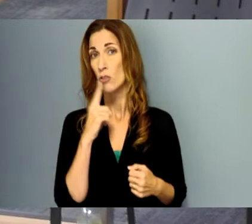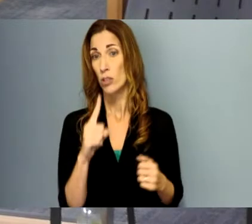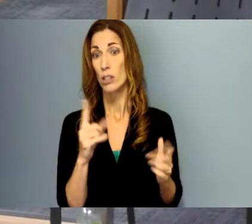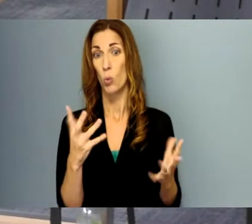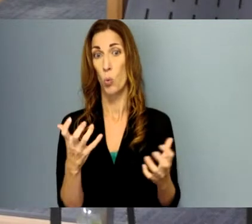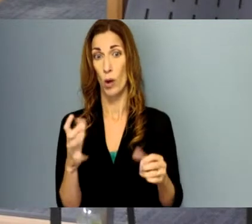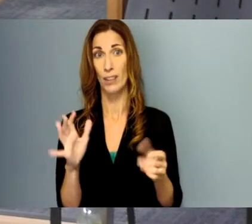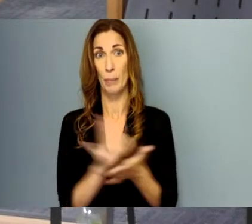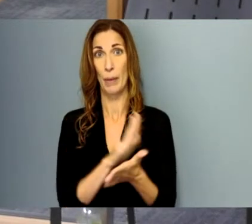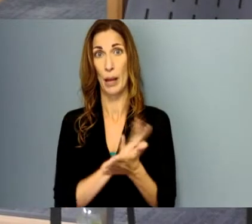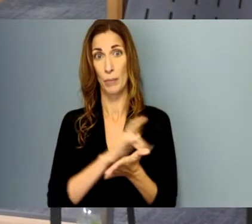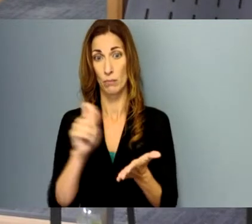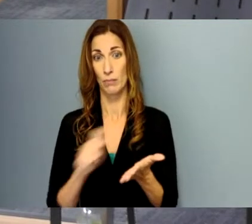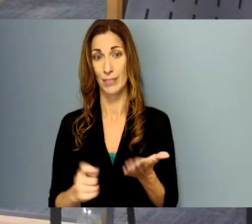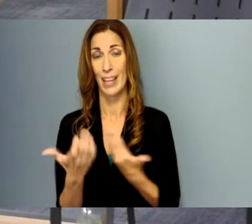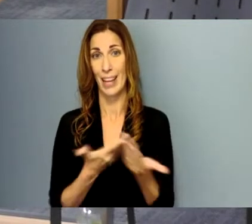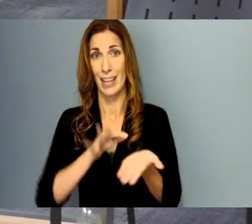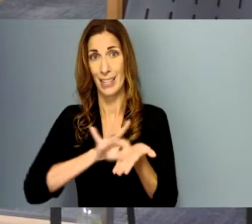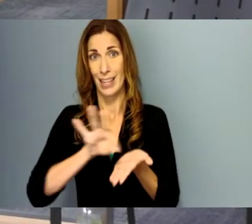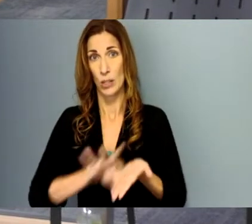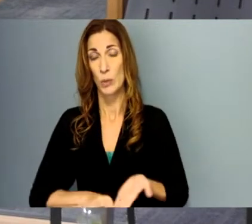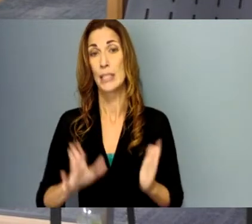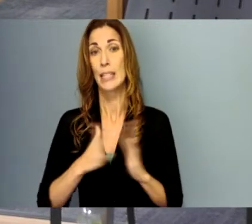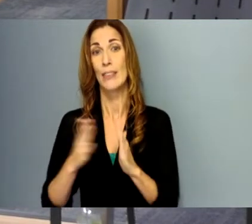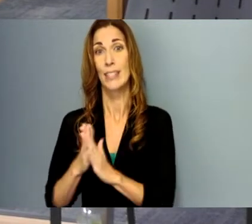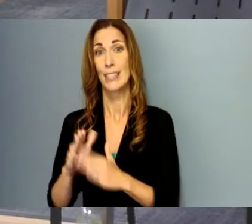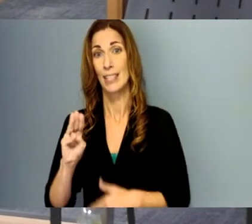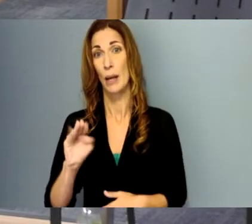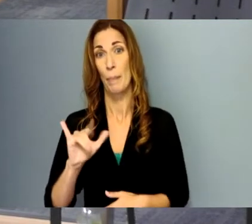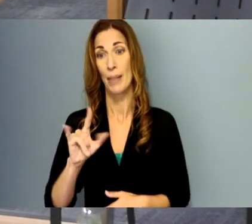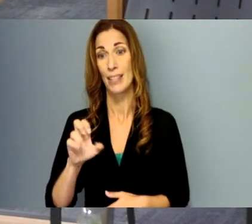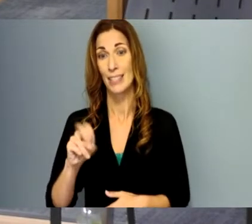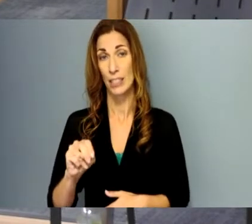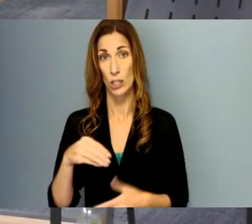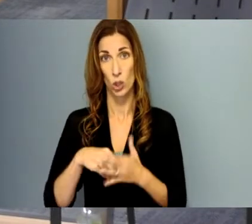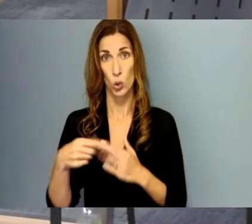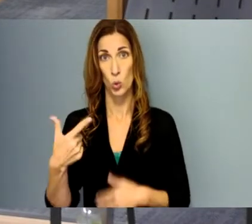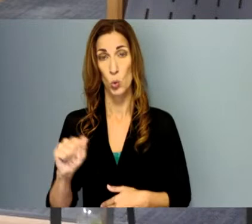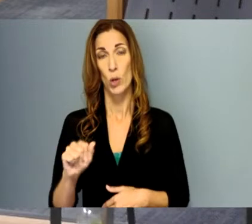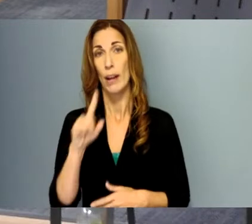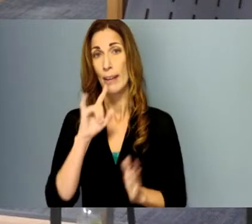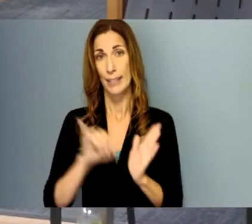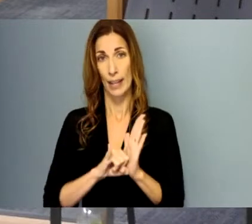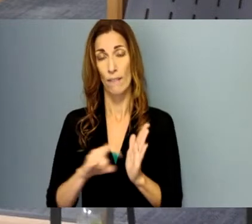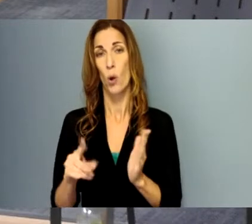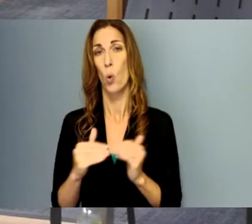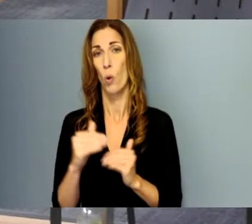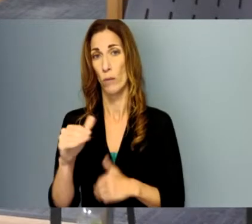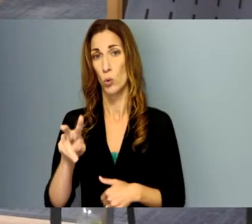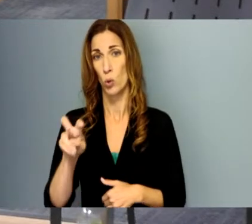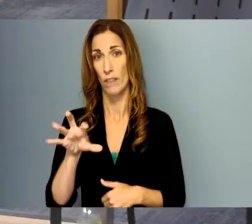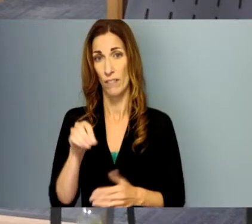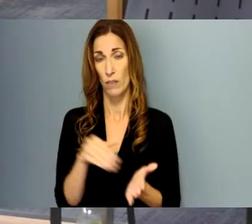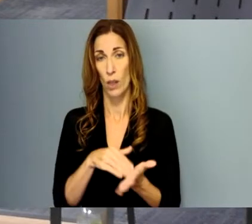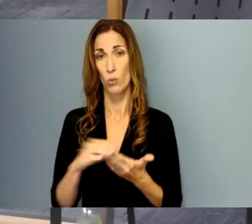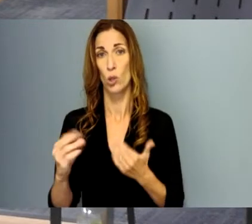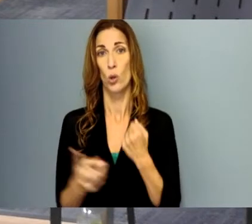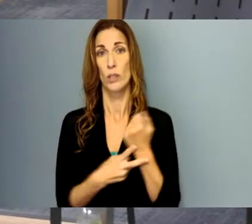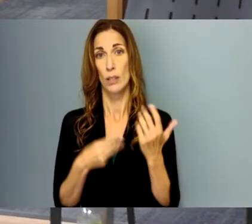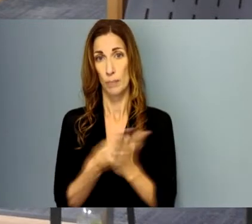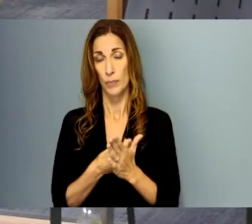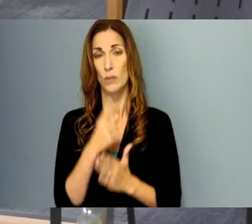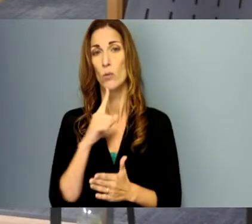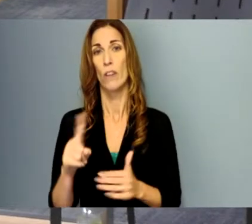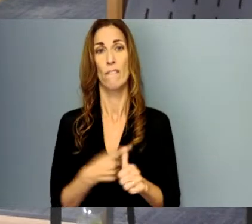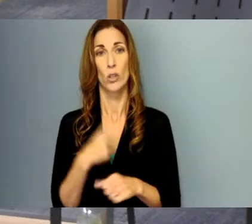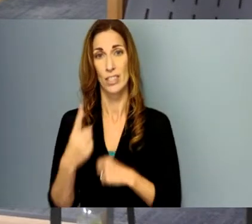paper ballots and hand counting, the city of Milton in Georgia identified over $250,000 in cost savings in their first